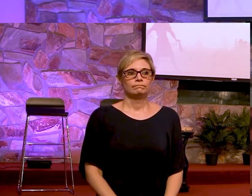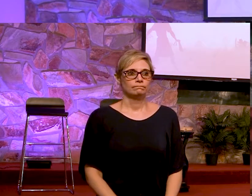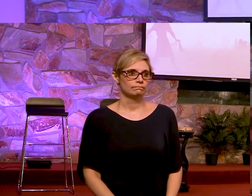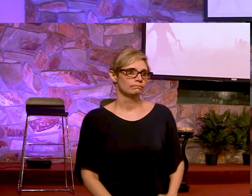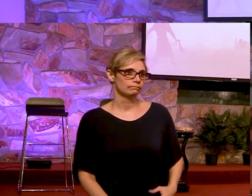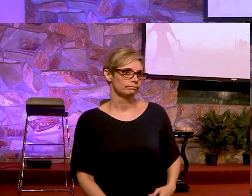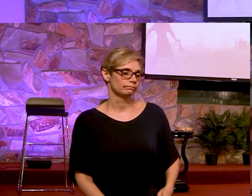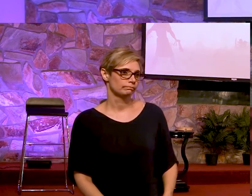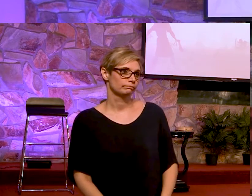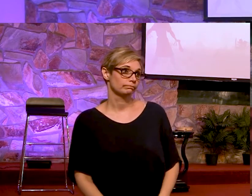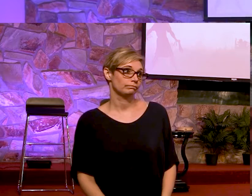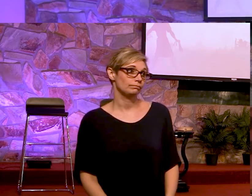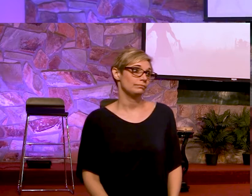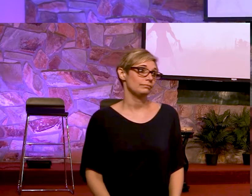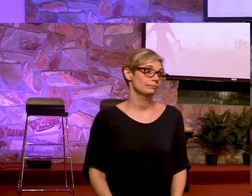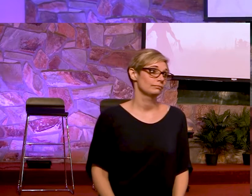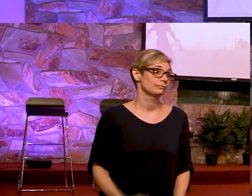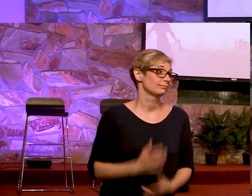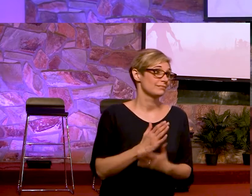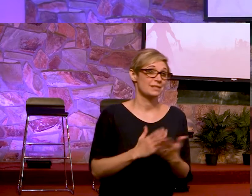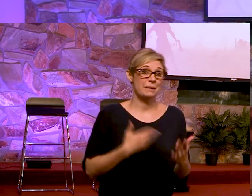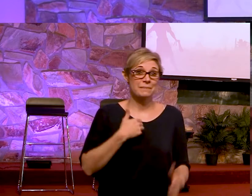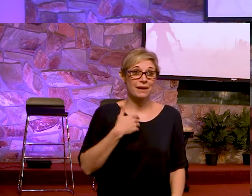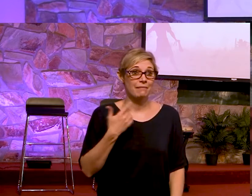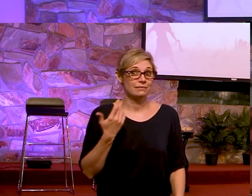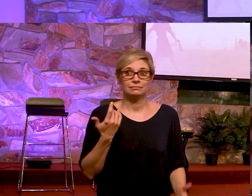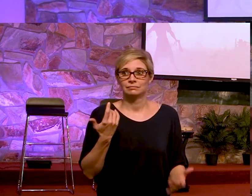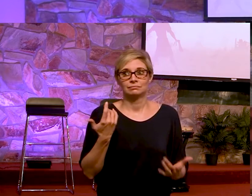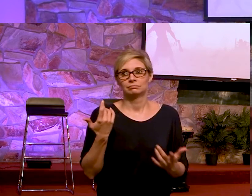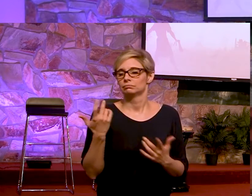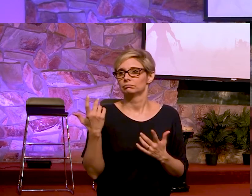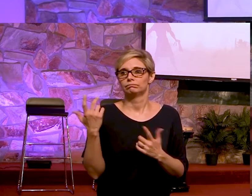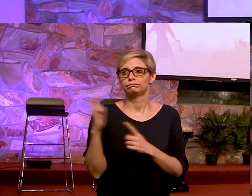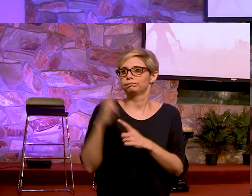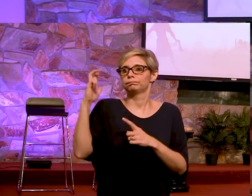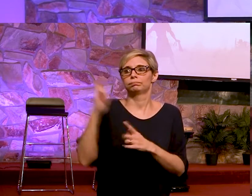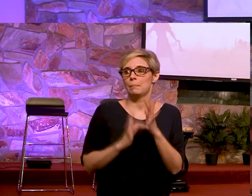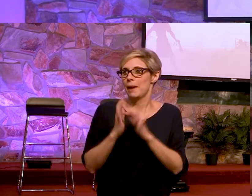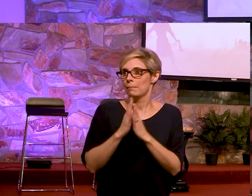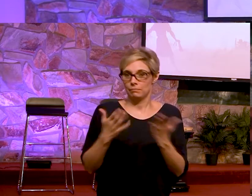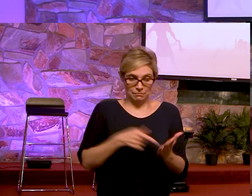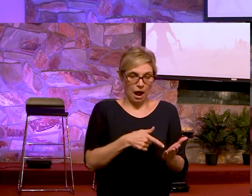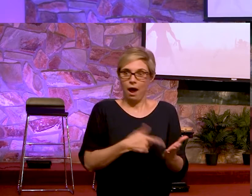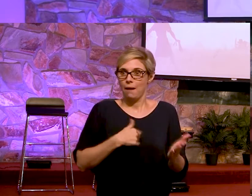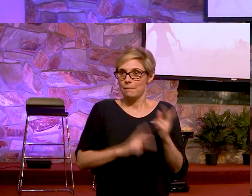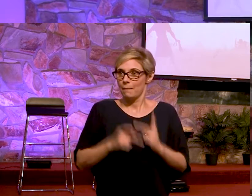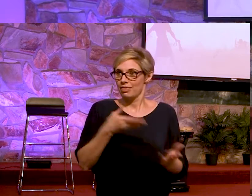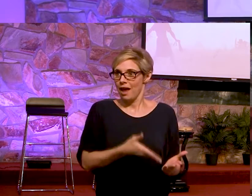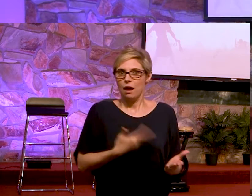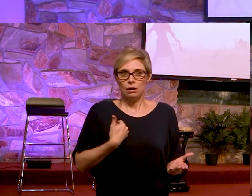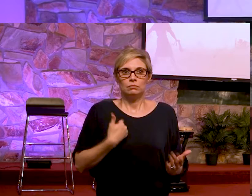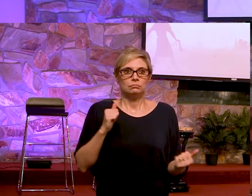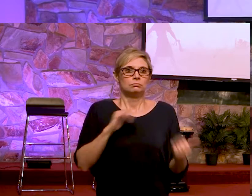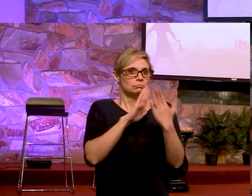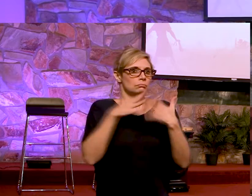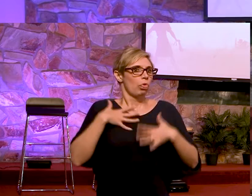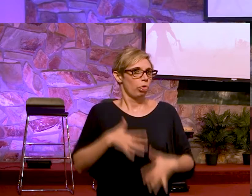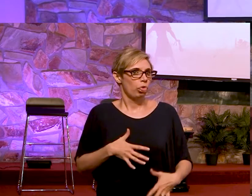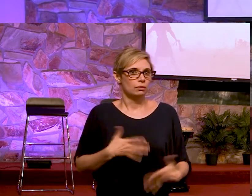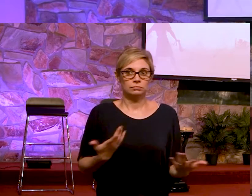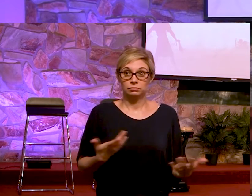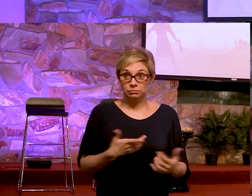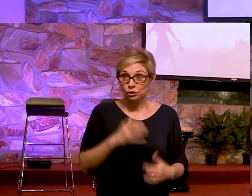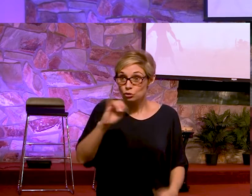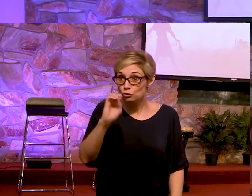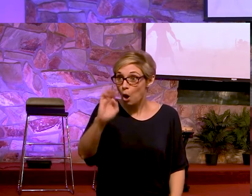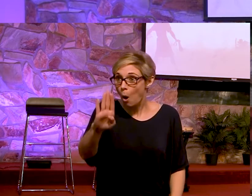In fact, some of the greatest people in the Bible faced times of discouragement. Job. Job